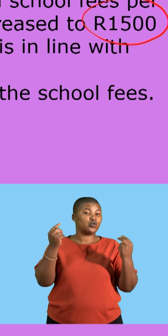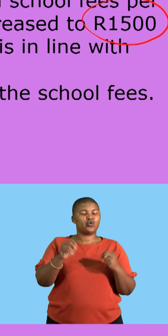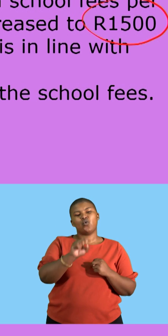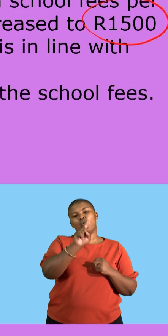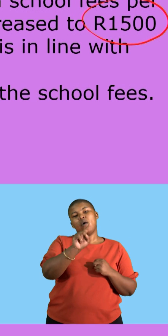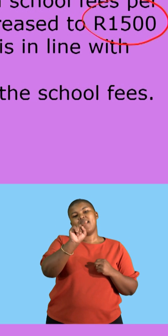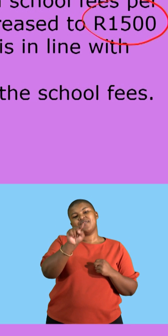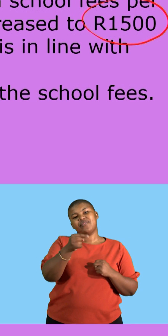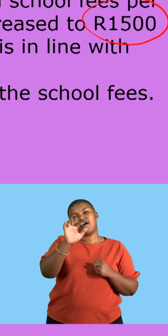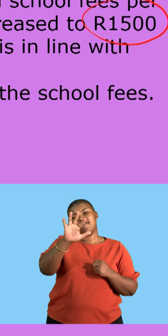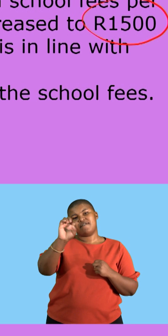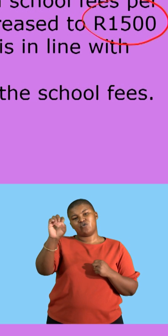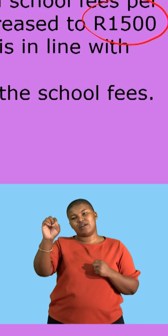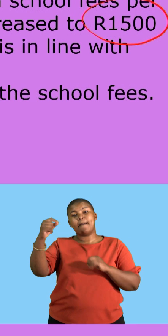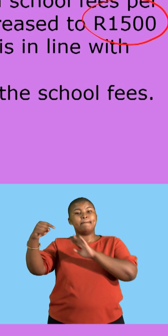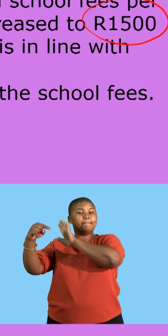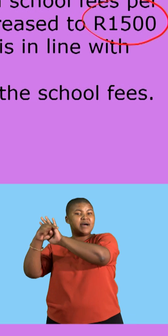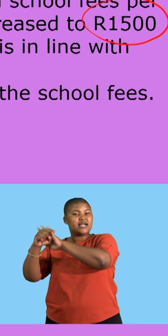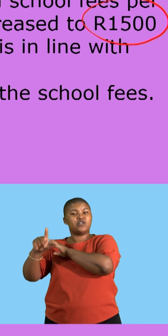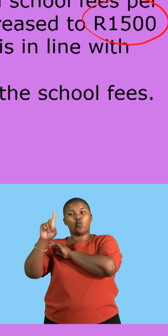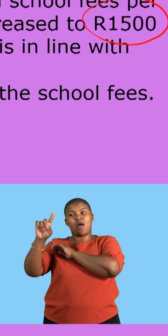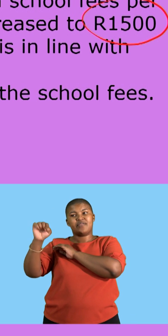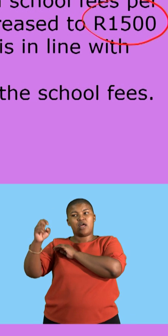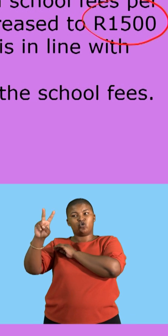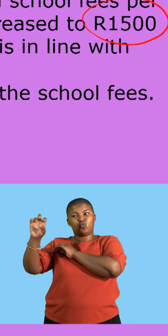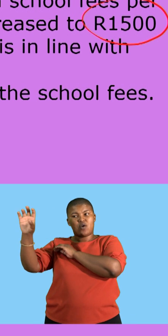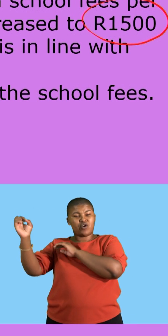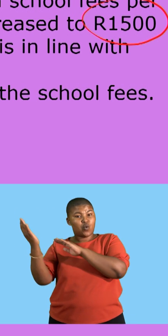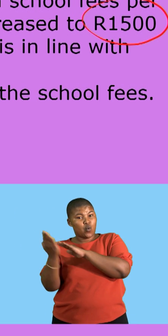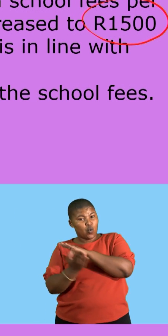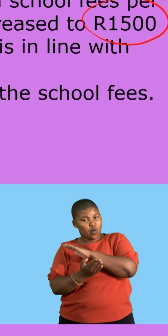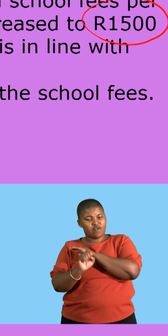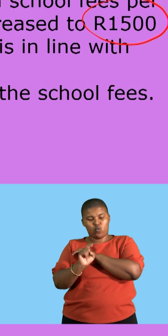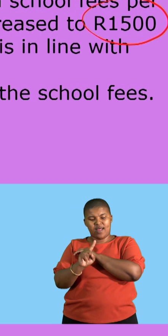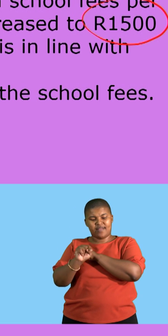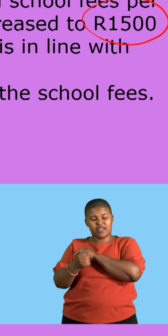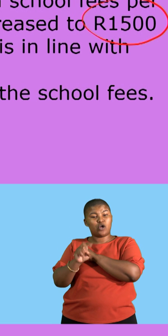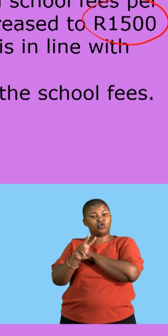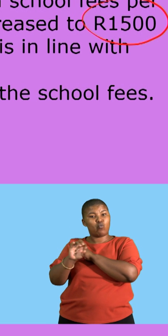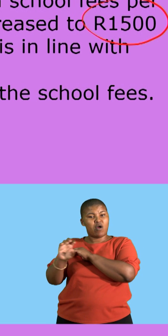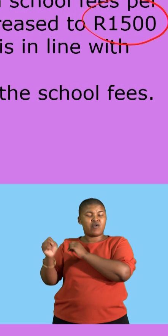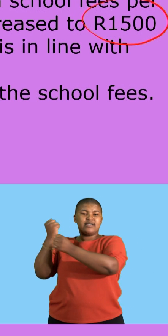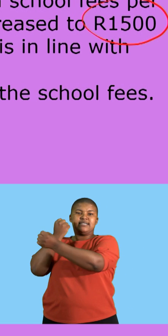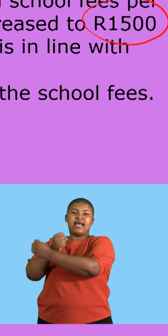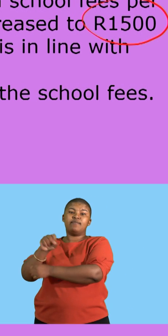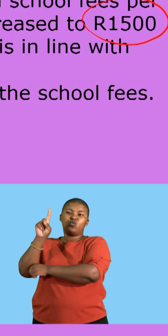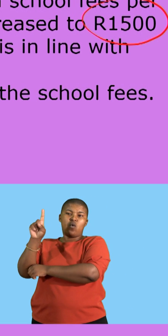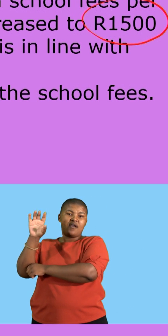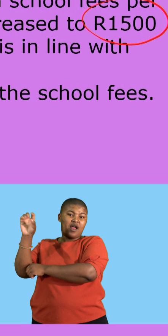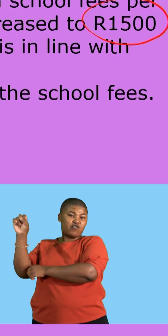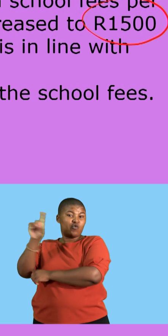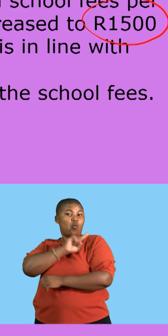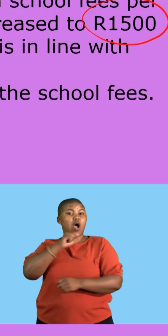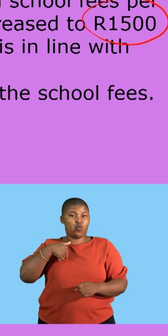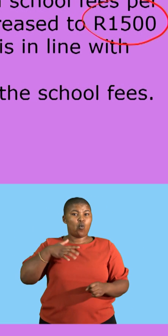1,500 minus 1,200 over 1,200 times